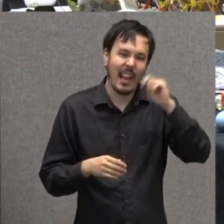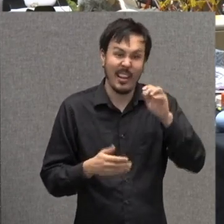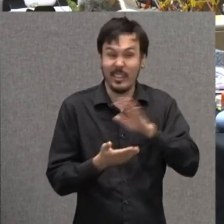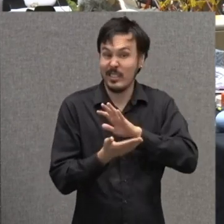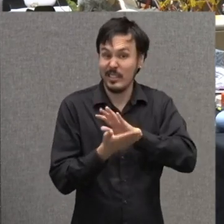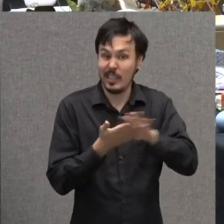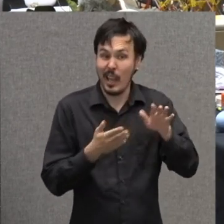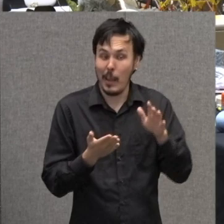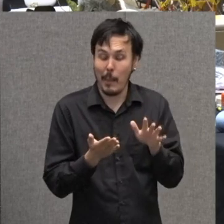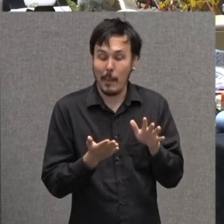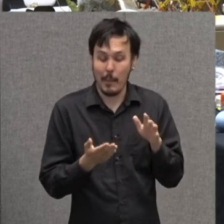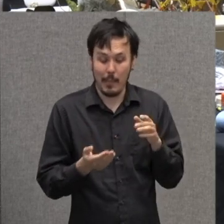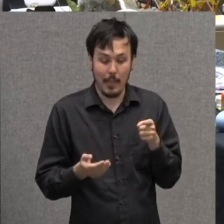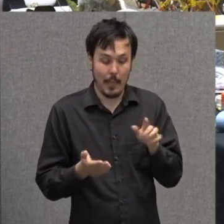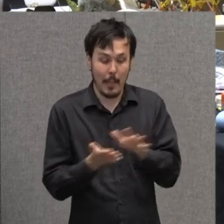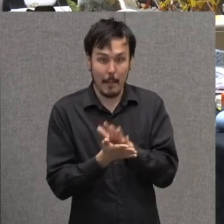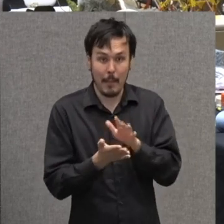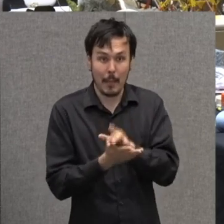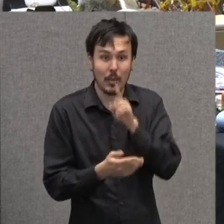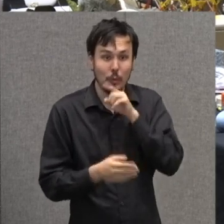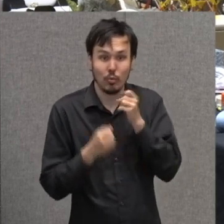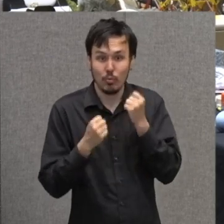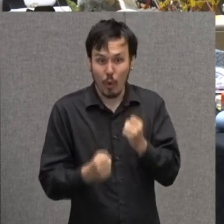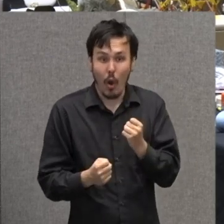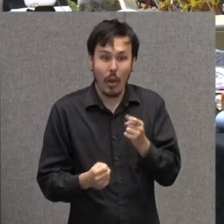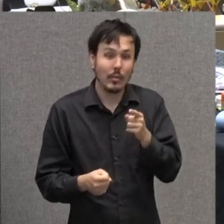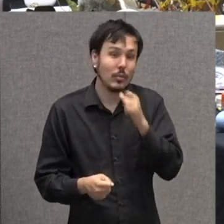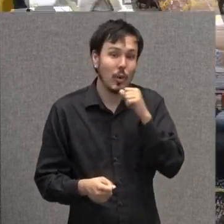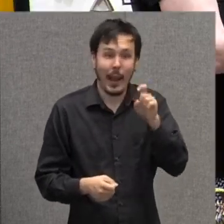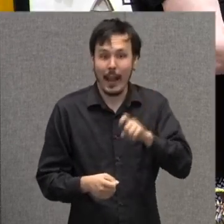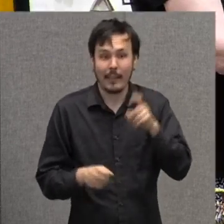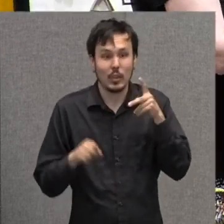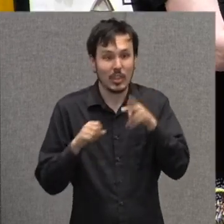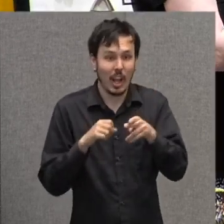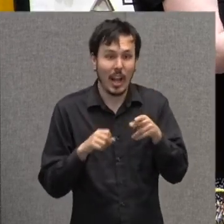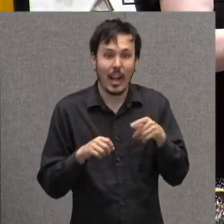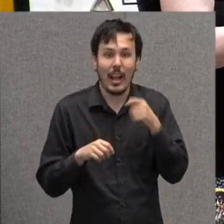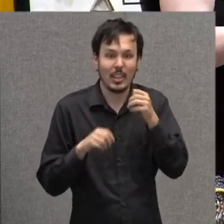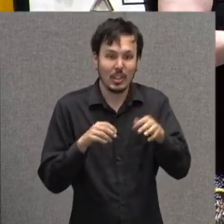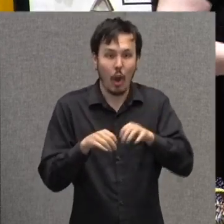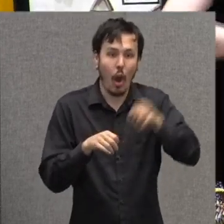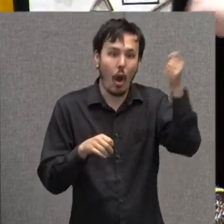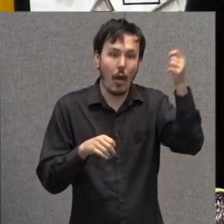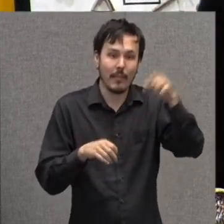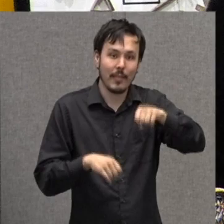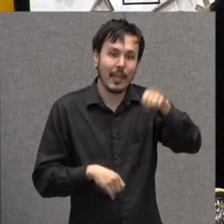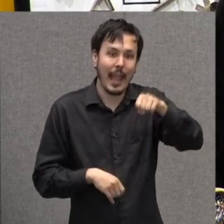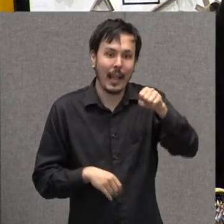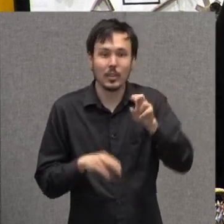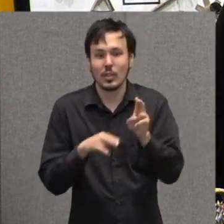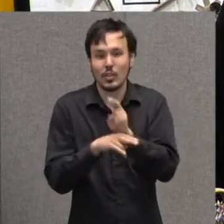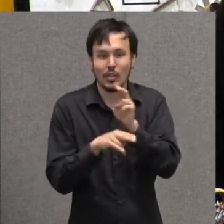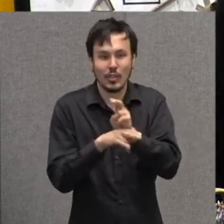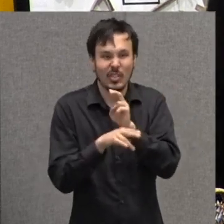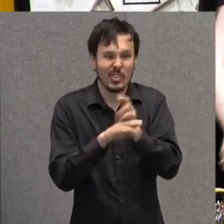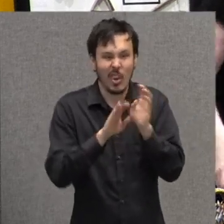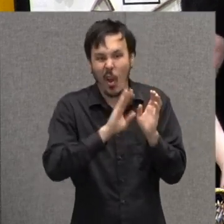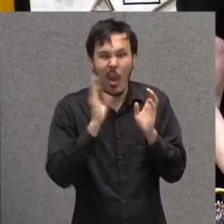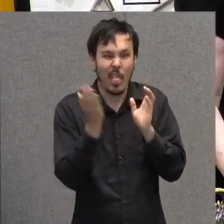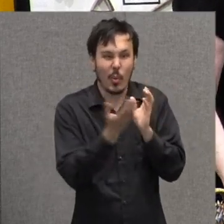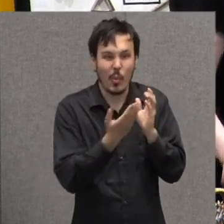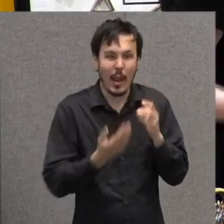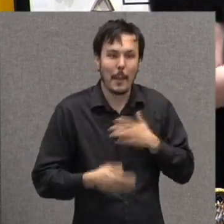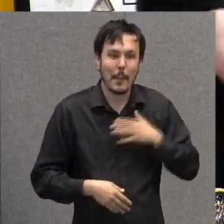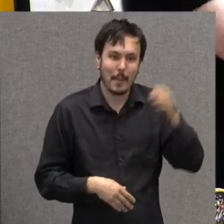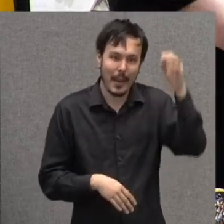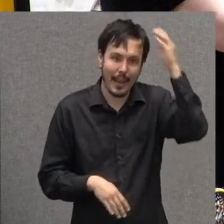paper, and it's already made into a strip that you don't even need to cut. So I just take the strips off, and I use them. I use them all around the side